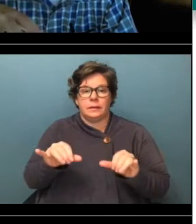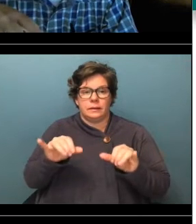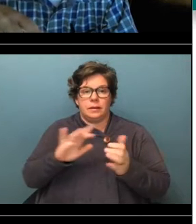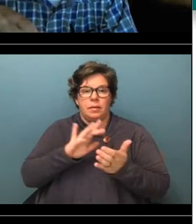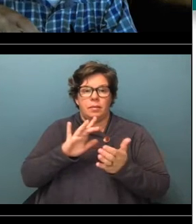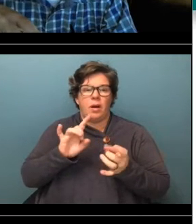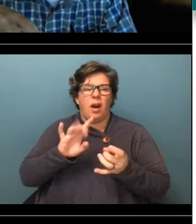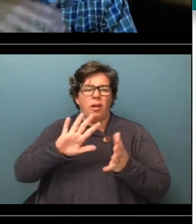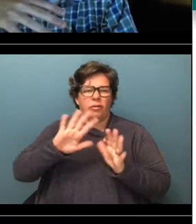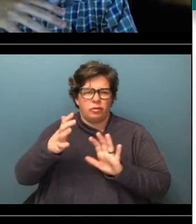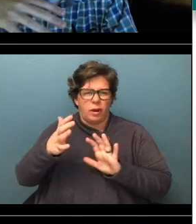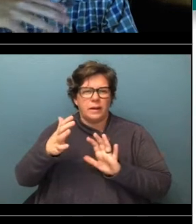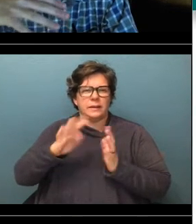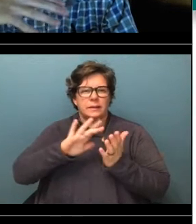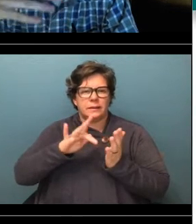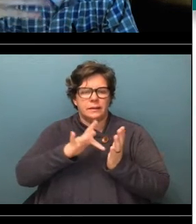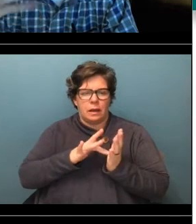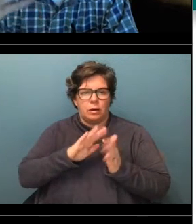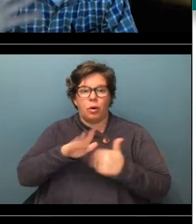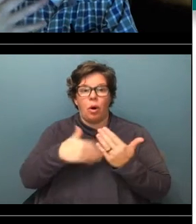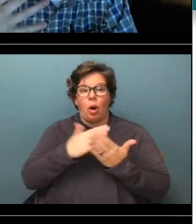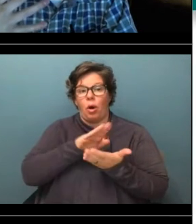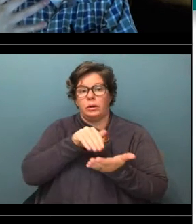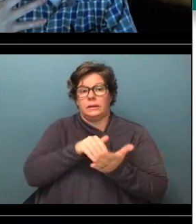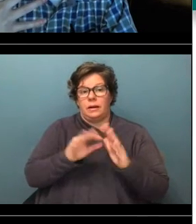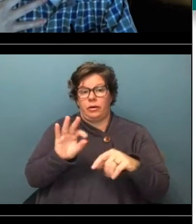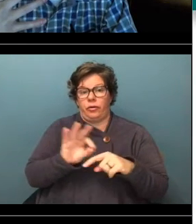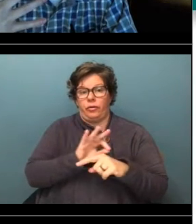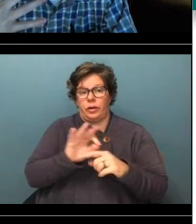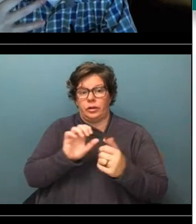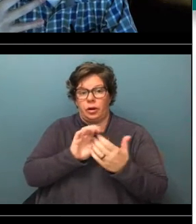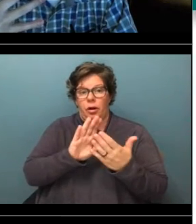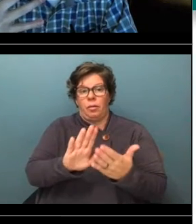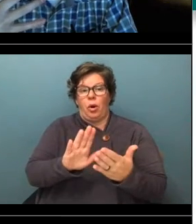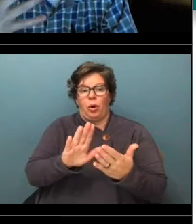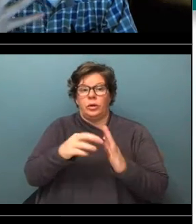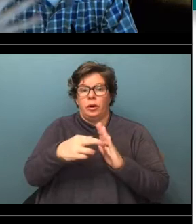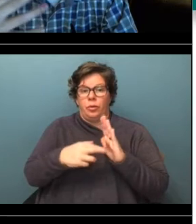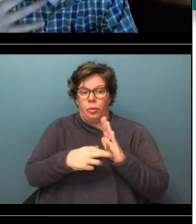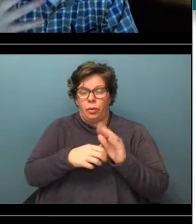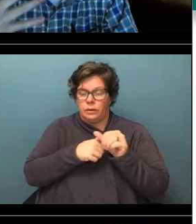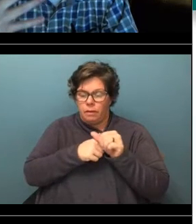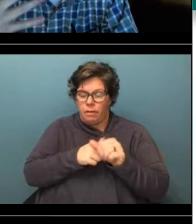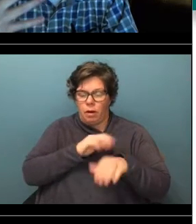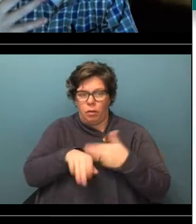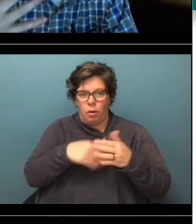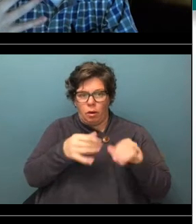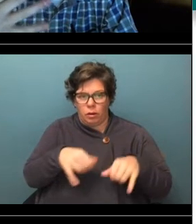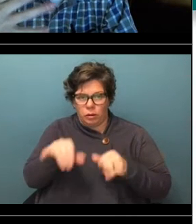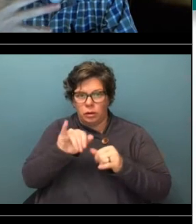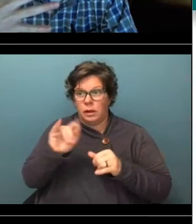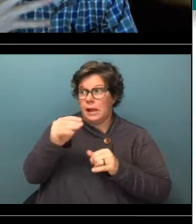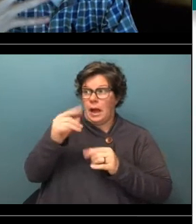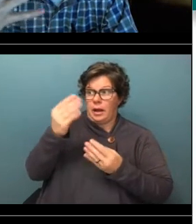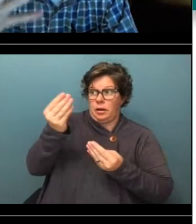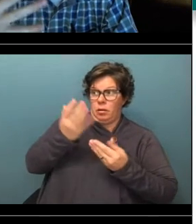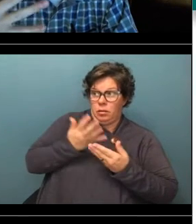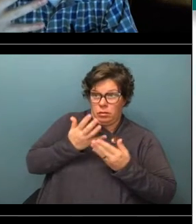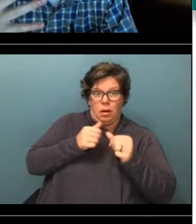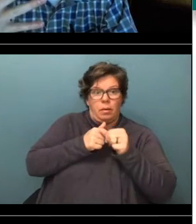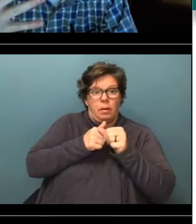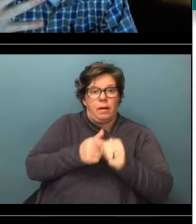state of Idaho. All crisis centers function under the same model and set of guidelines as directed by the state of Idaho and other